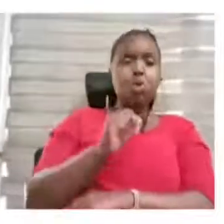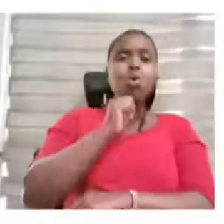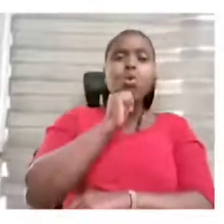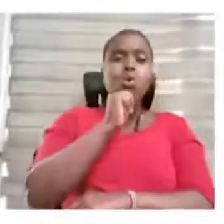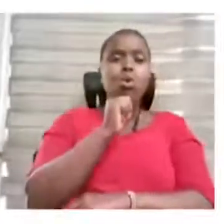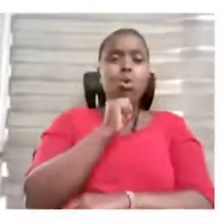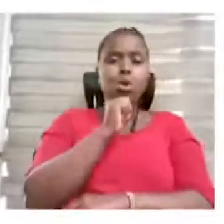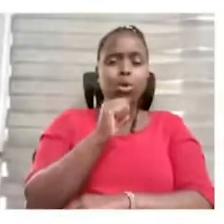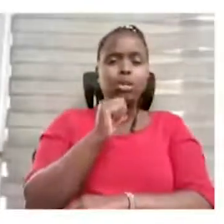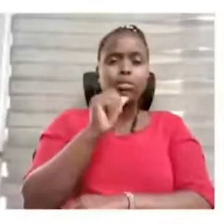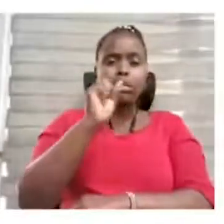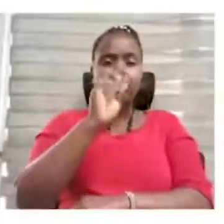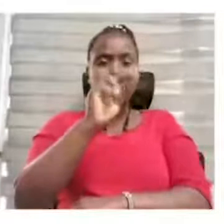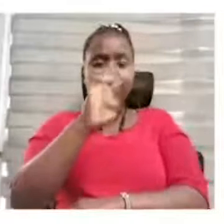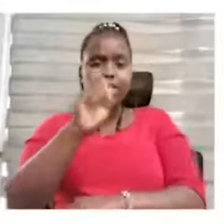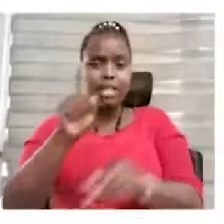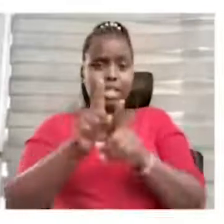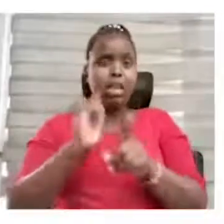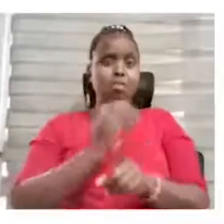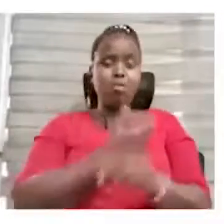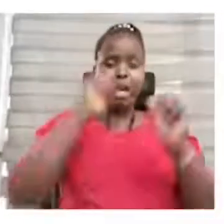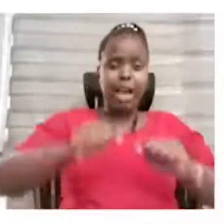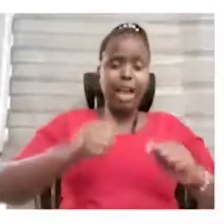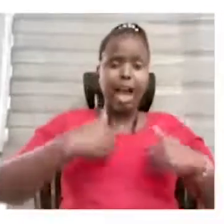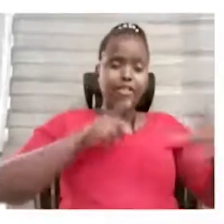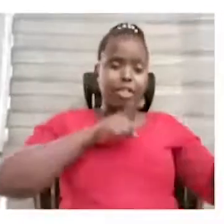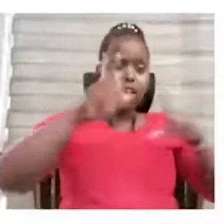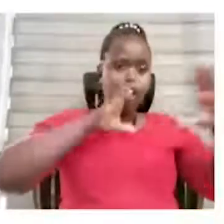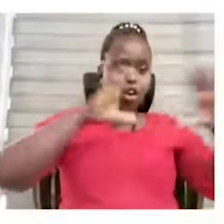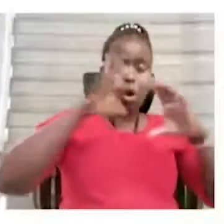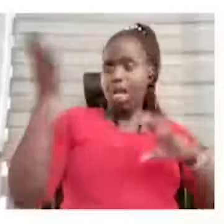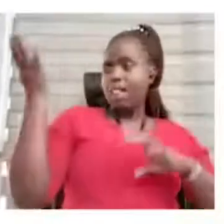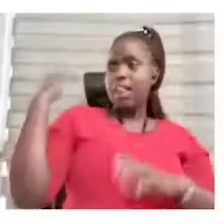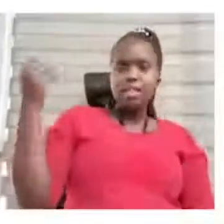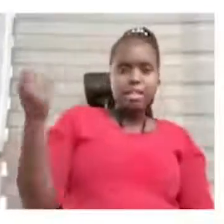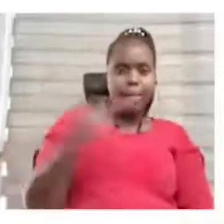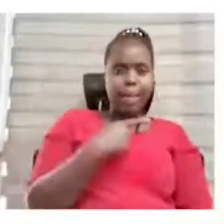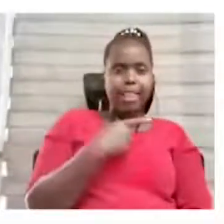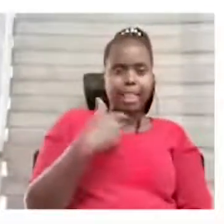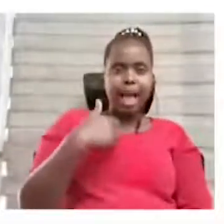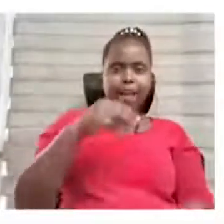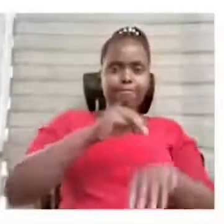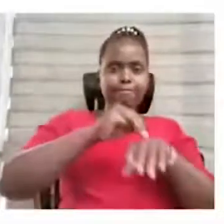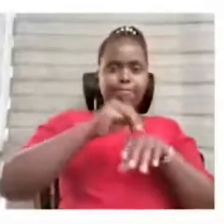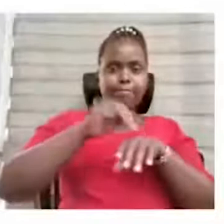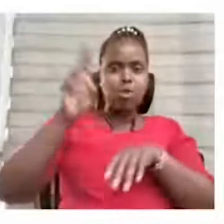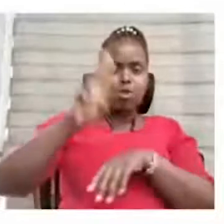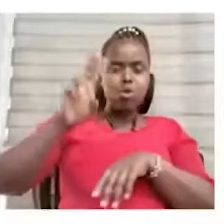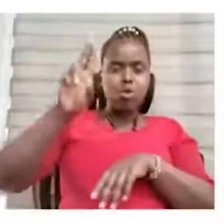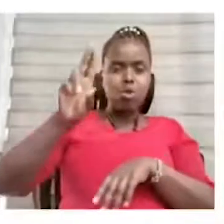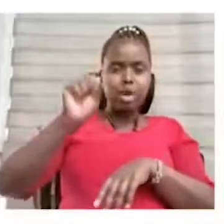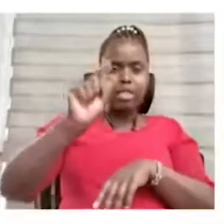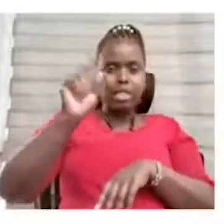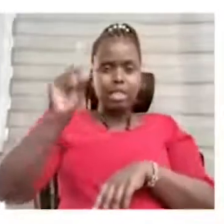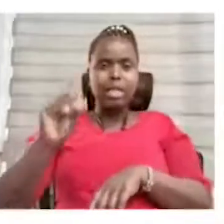we can. In Safaricom, we did launch last month M-Pesa on USSD, which is more intuitive and